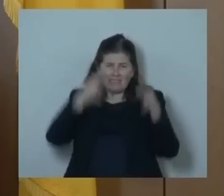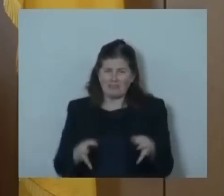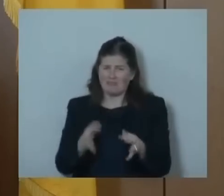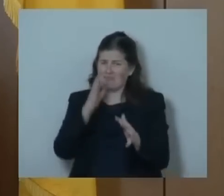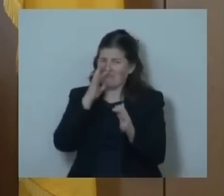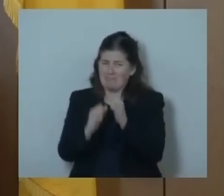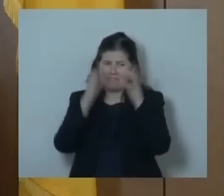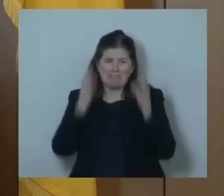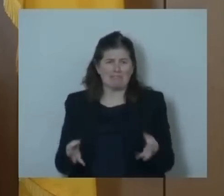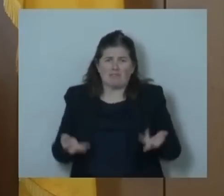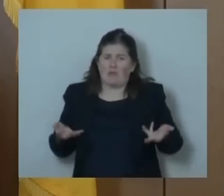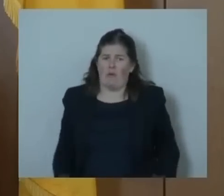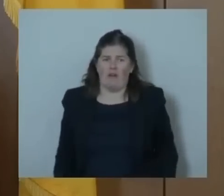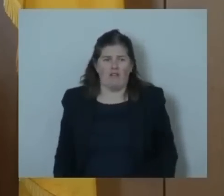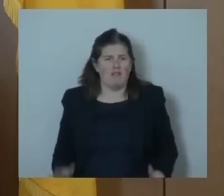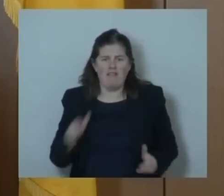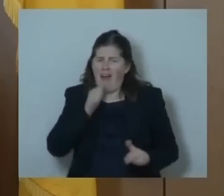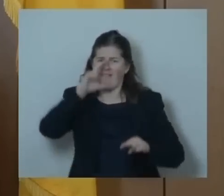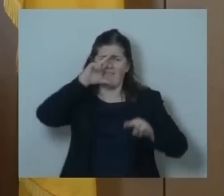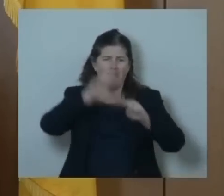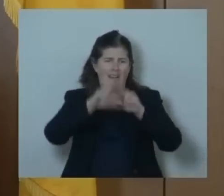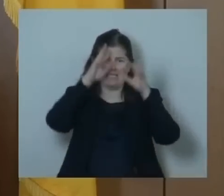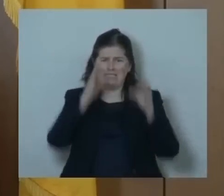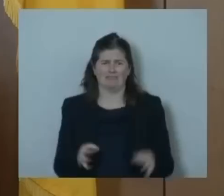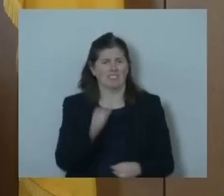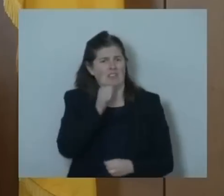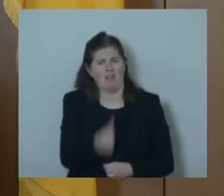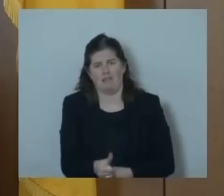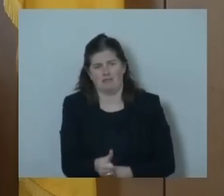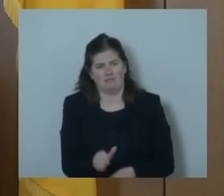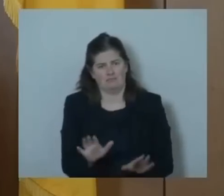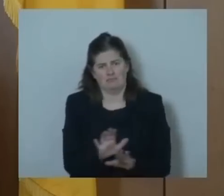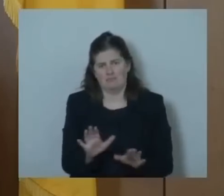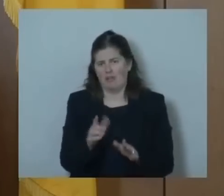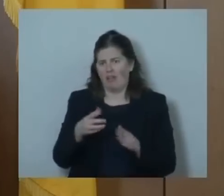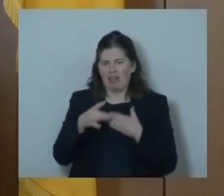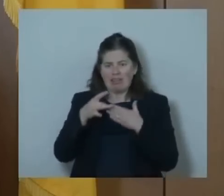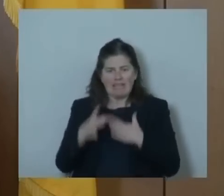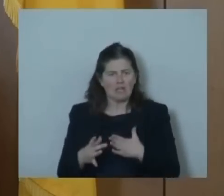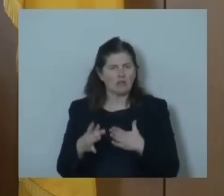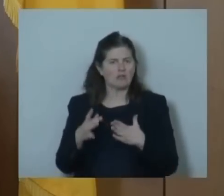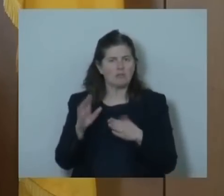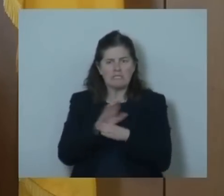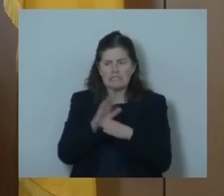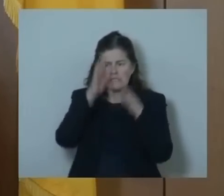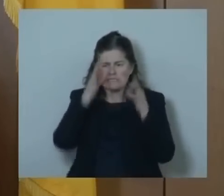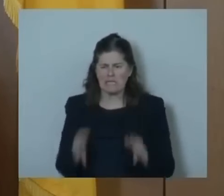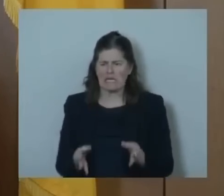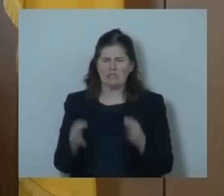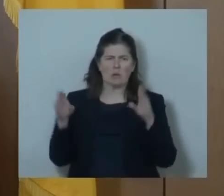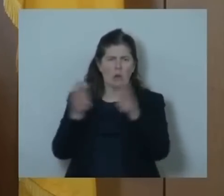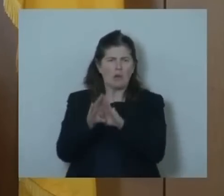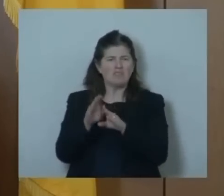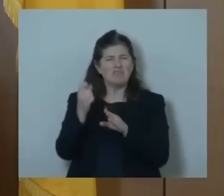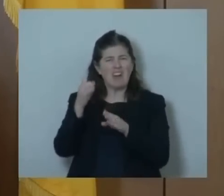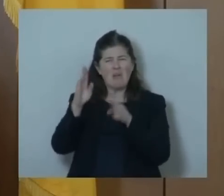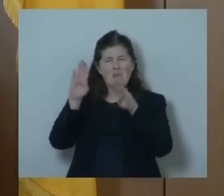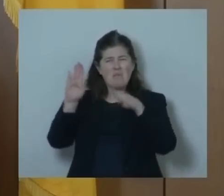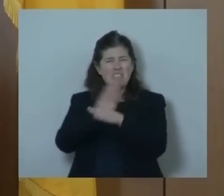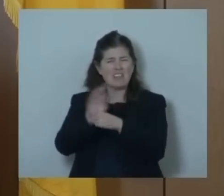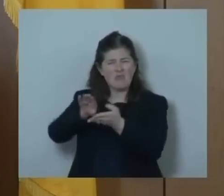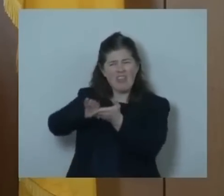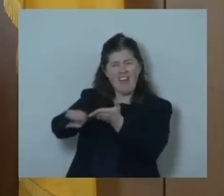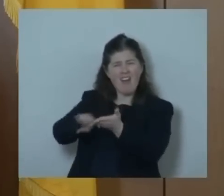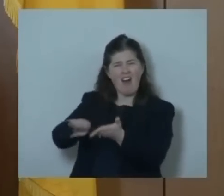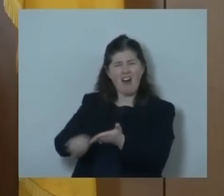Those are not fun decisions by any leader or by any business. A business has had to lay off people. I